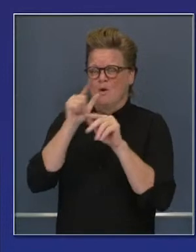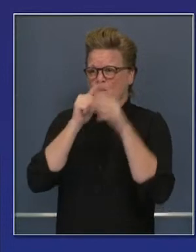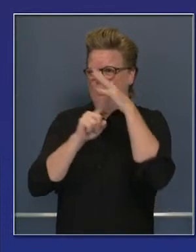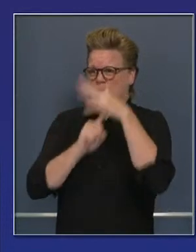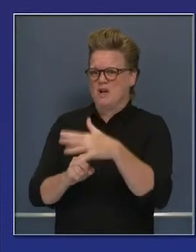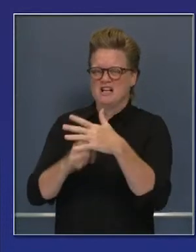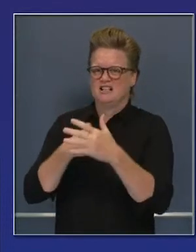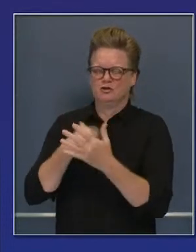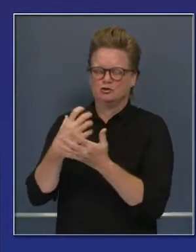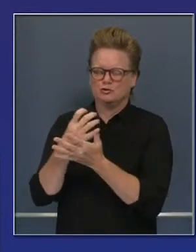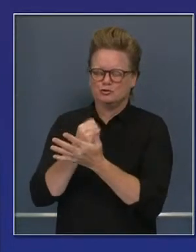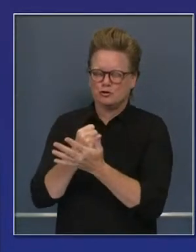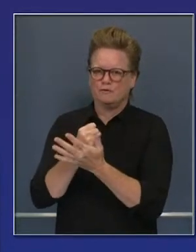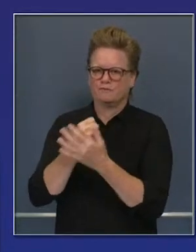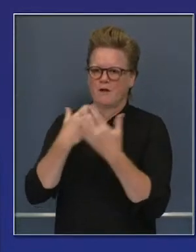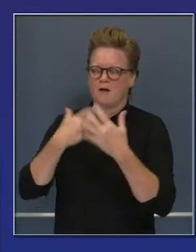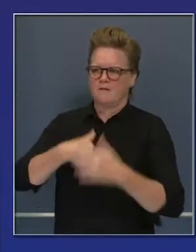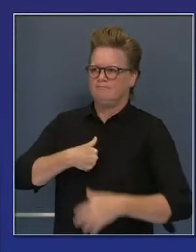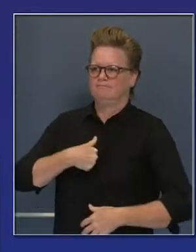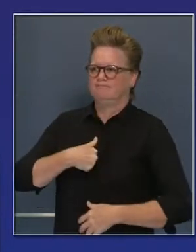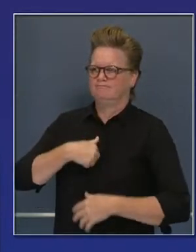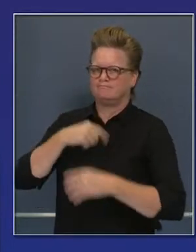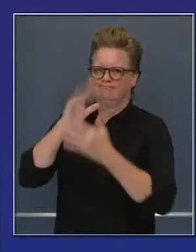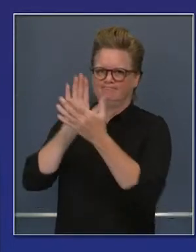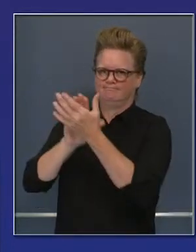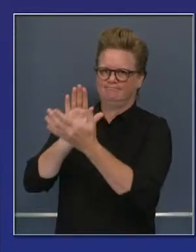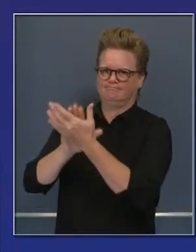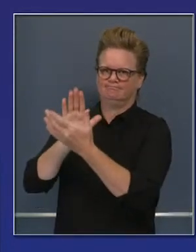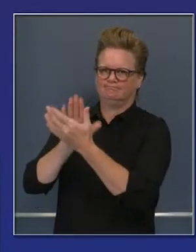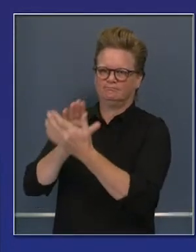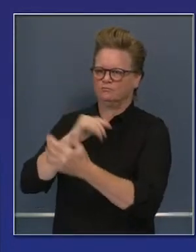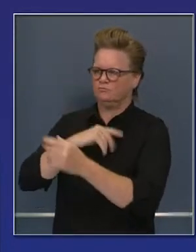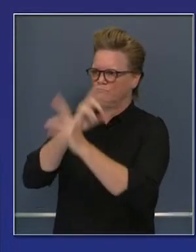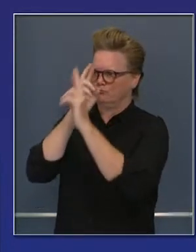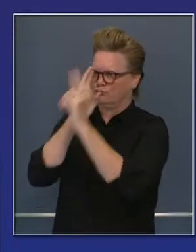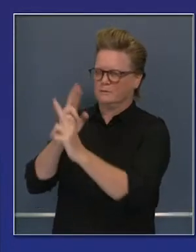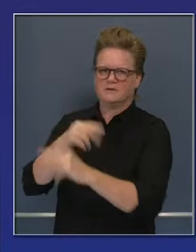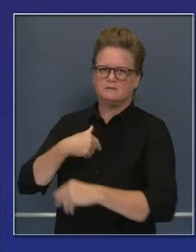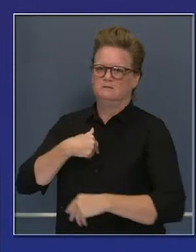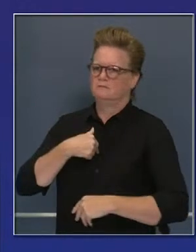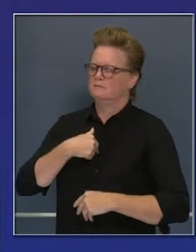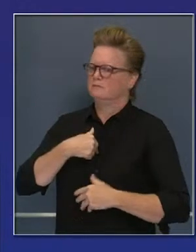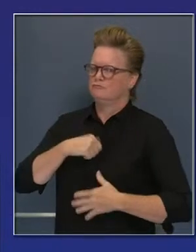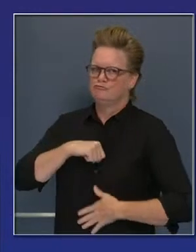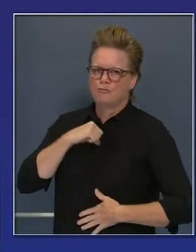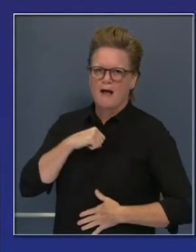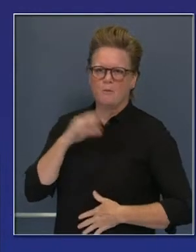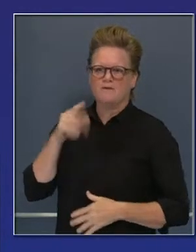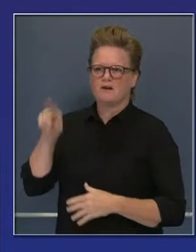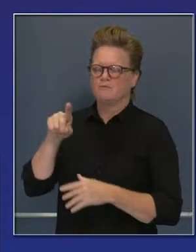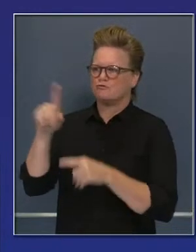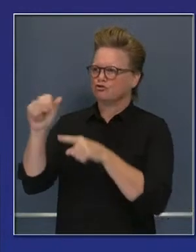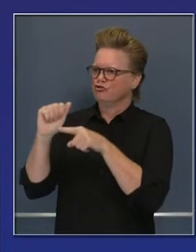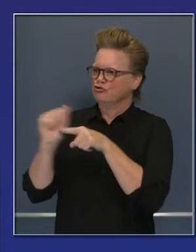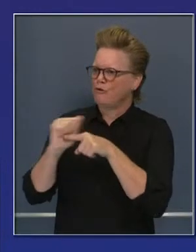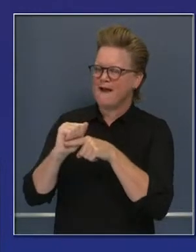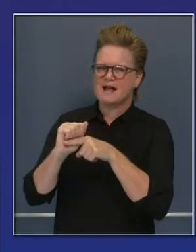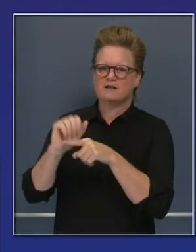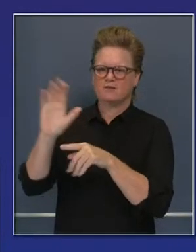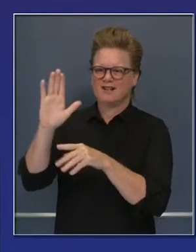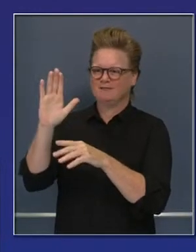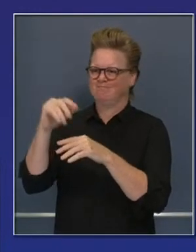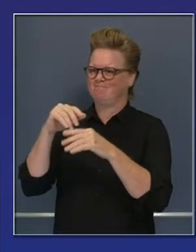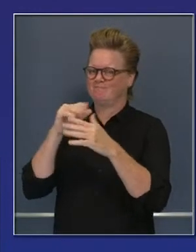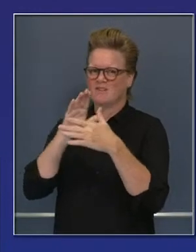admiration here at the Office of Emergency Service for a job well done. It's where training meets the moment, but it always takes the